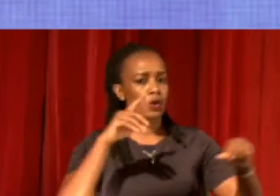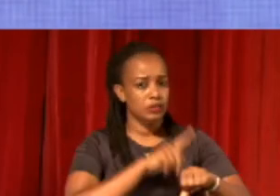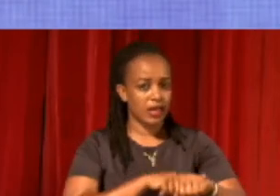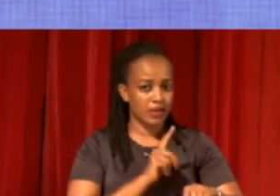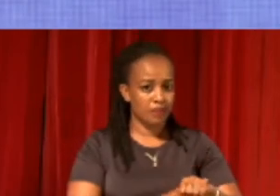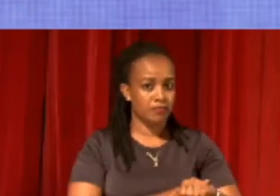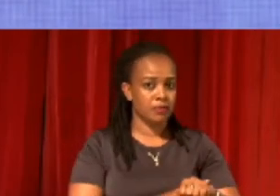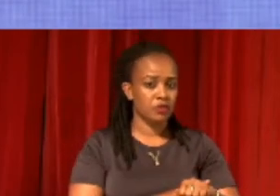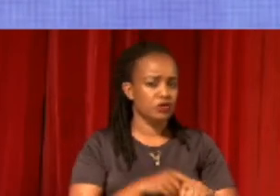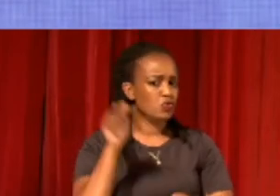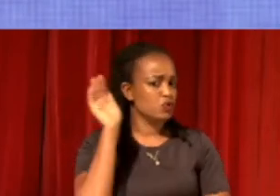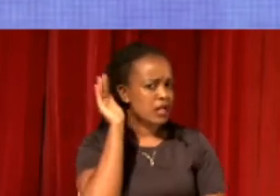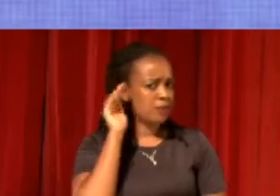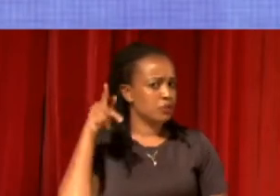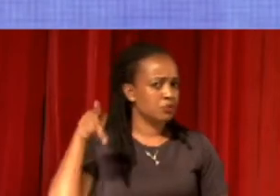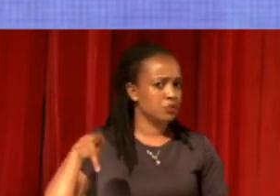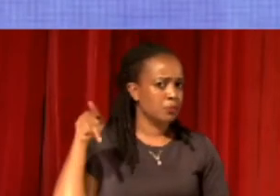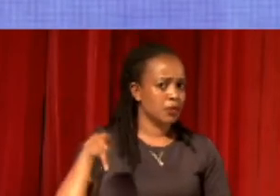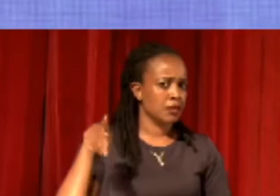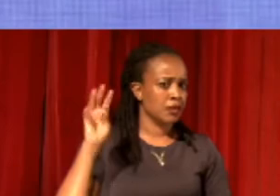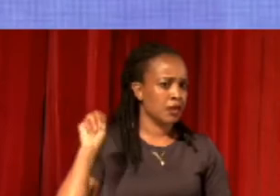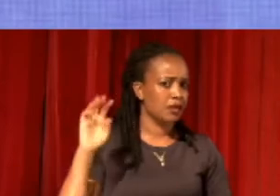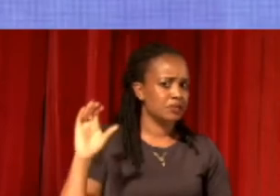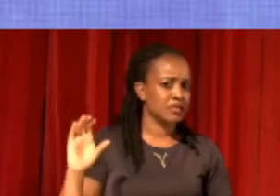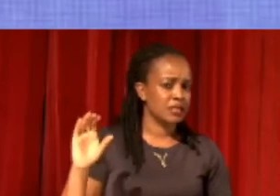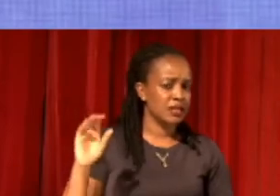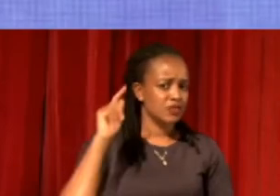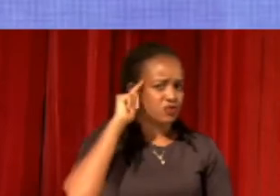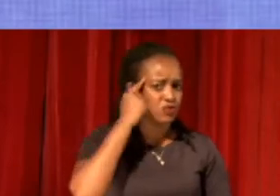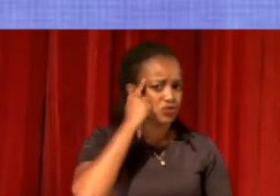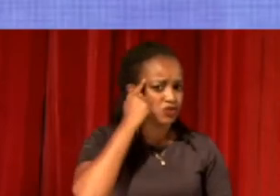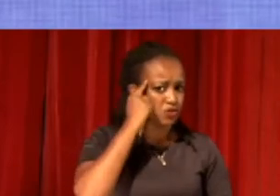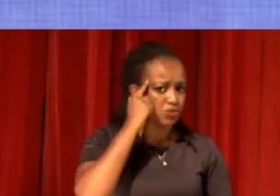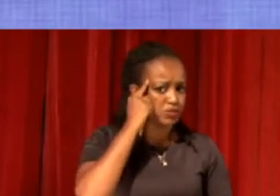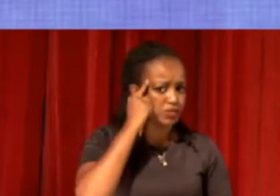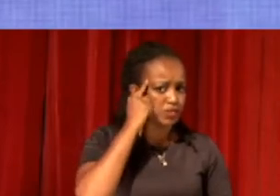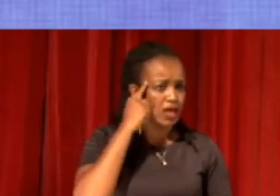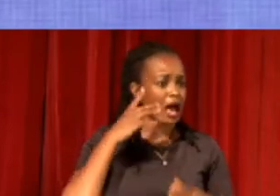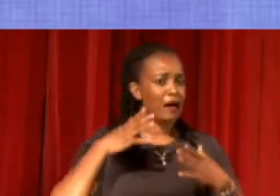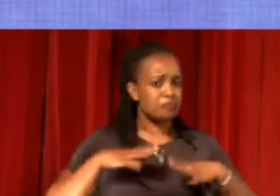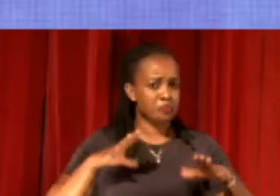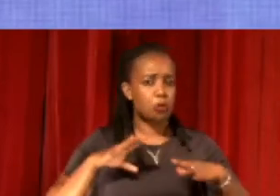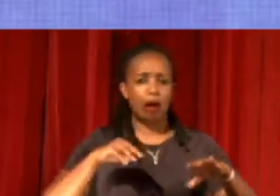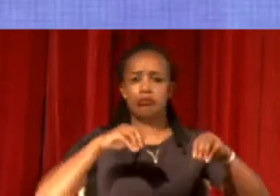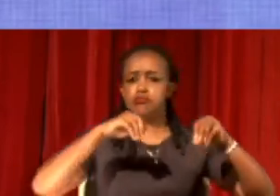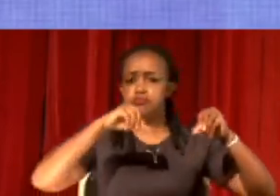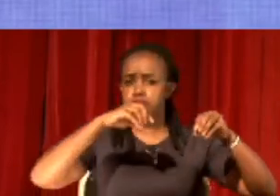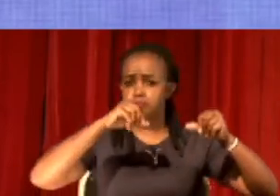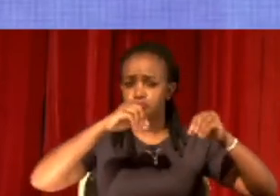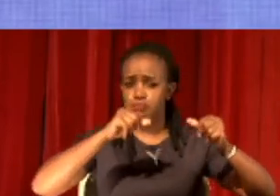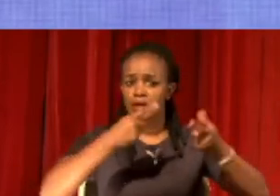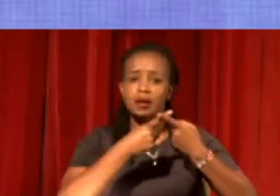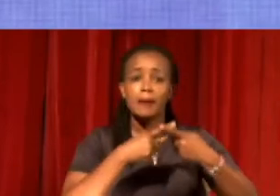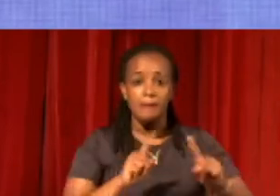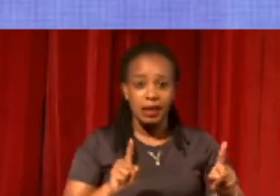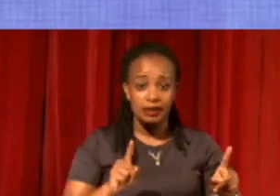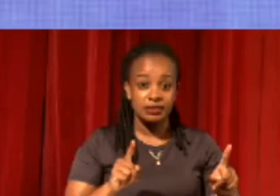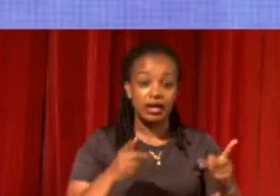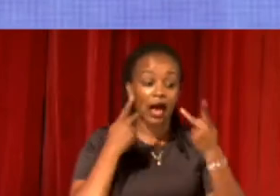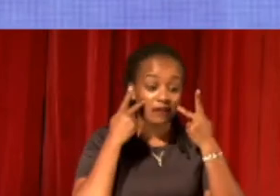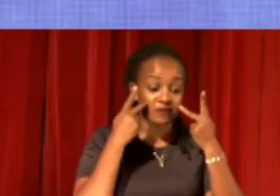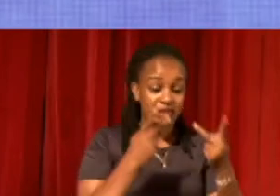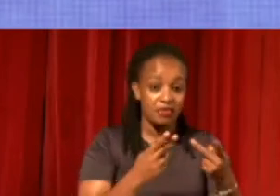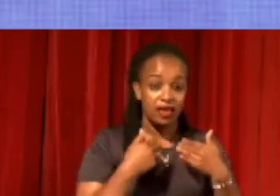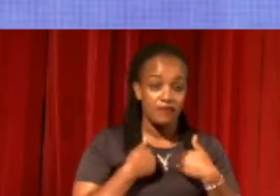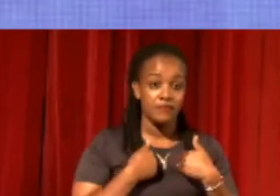PPMC unafikiria ni hey wale watu wa McQuire. But I've seen McQuire. But I've seen they've done new songs.